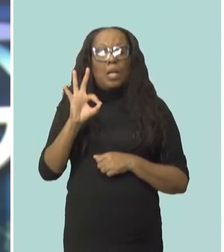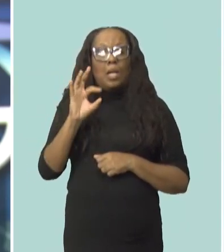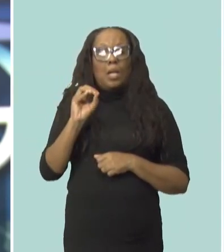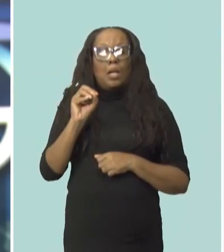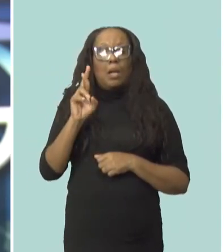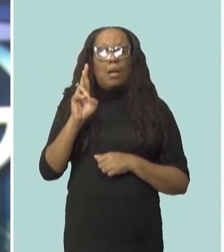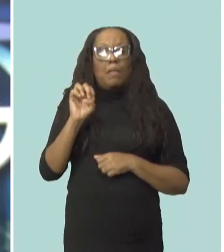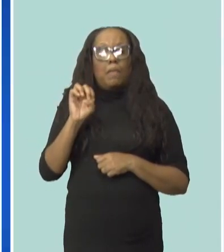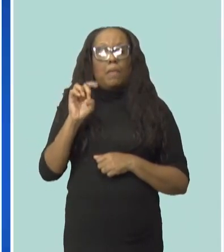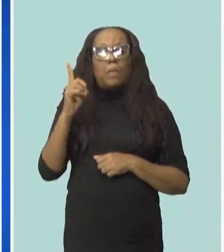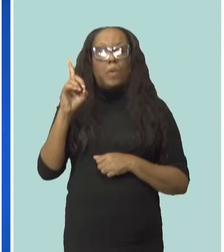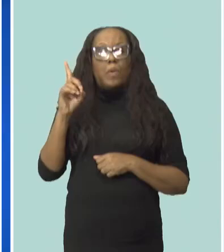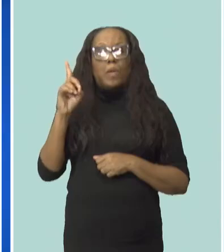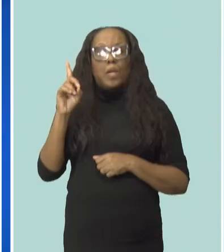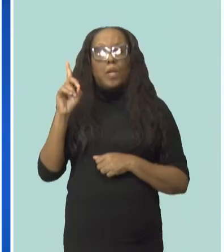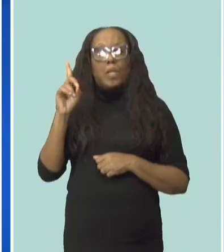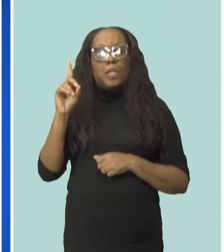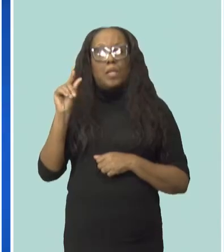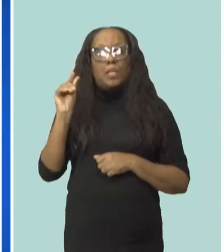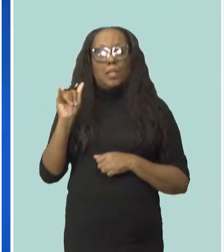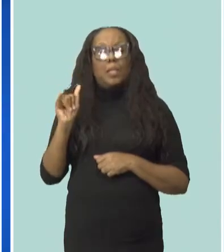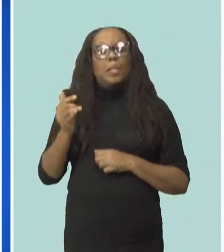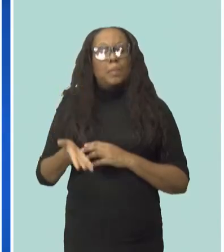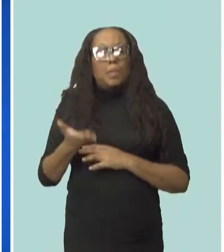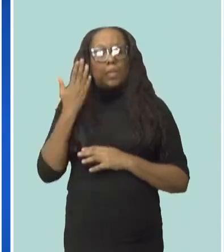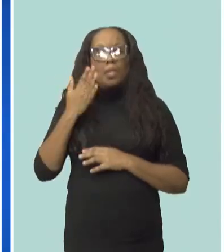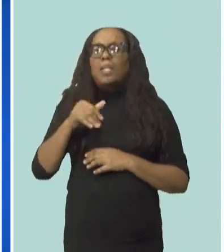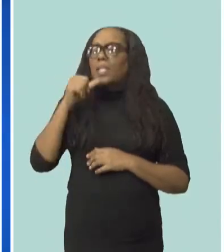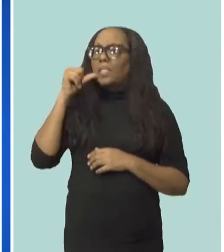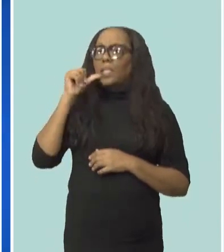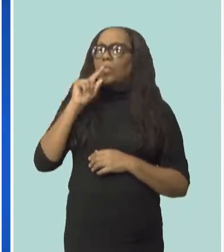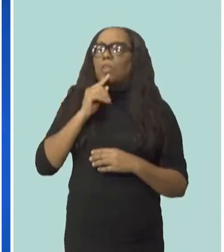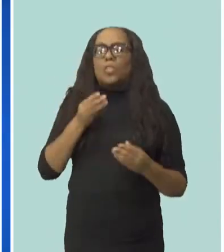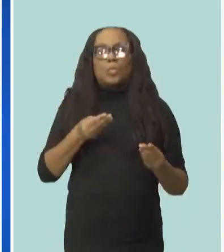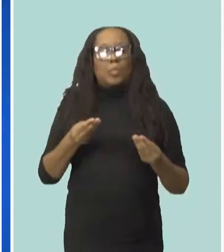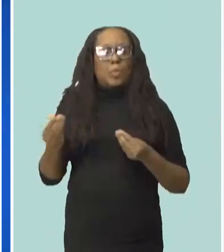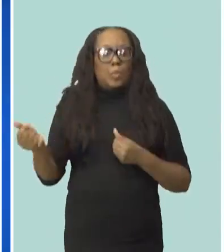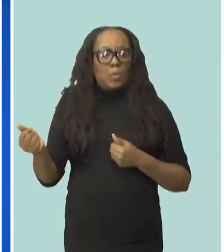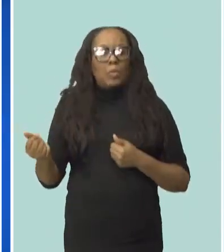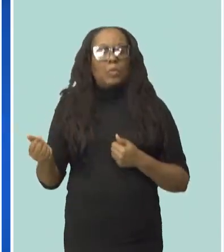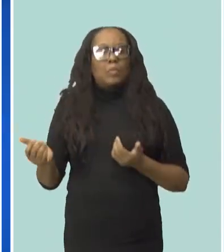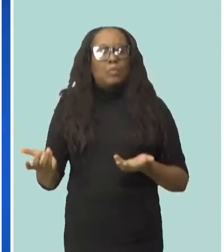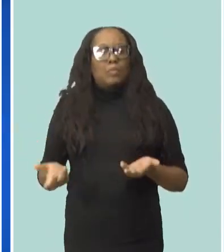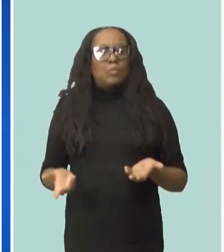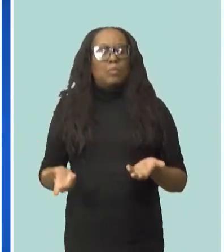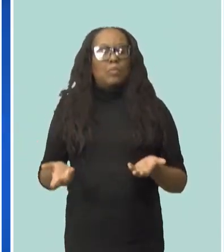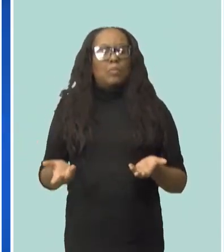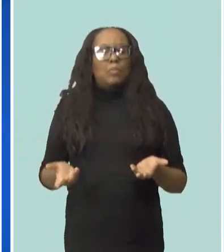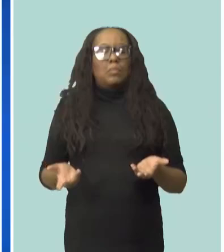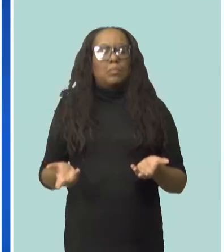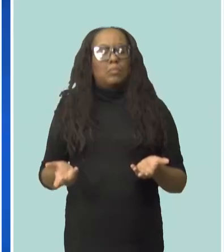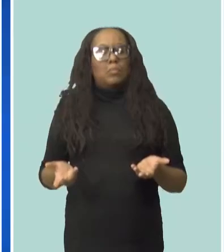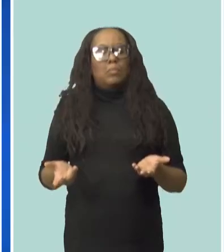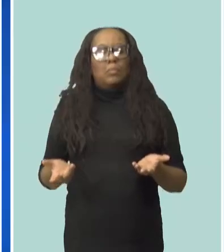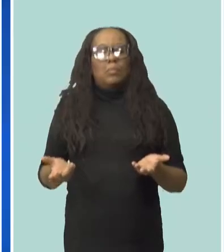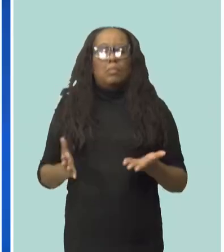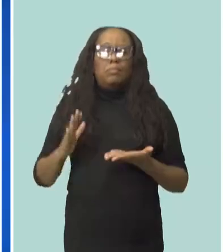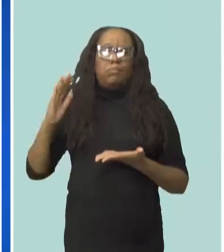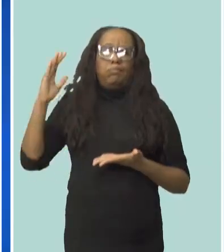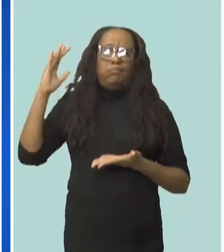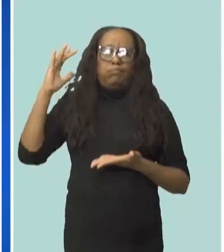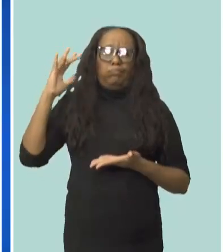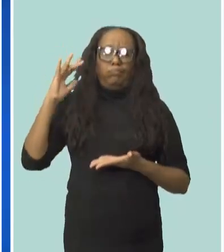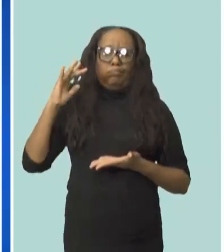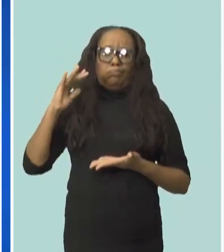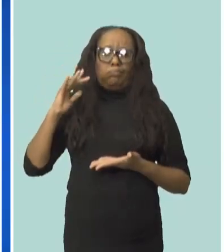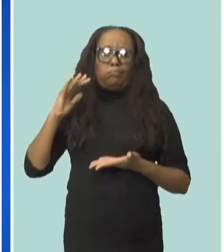yesterday. He says it was one of the smoothest in many years. In fact, Mr. Worrell says there was a major reduction in spectators